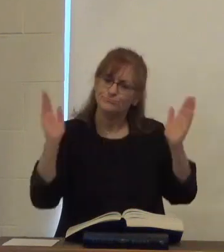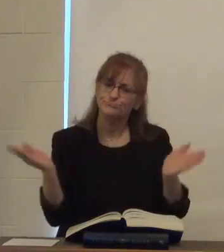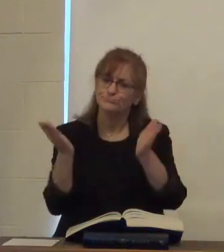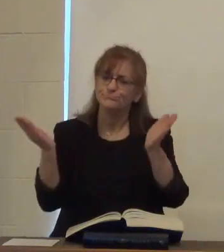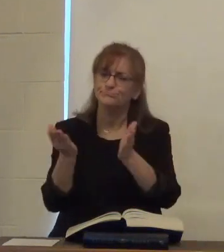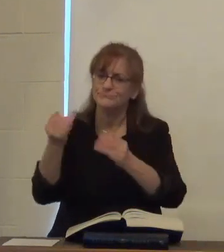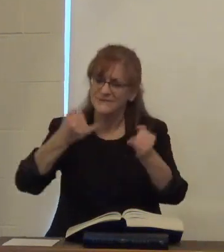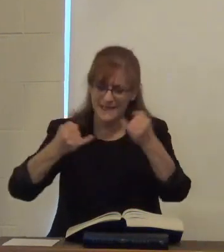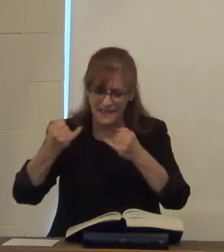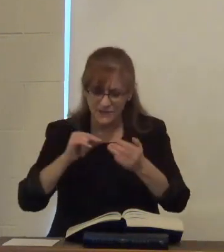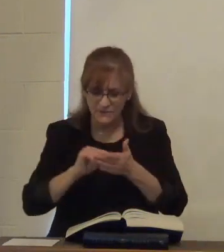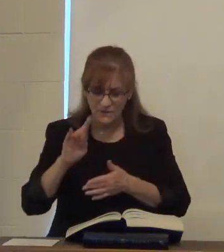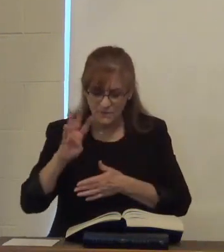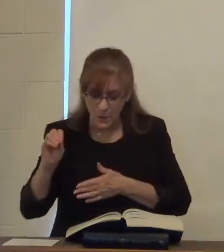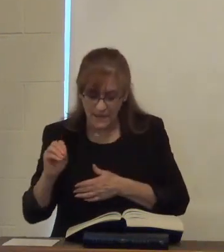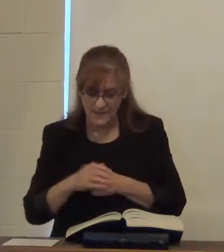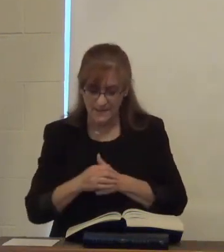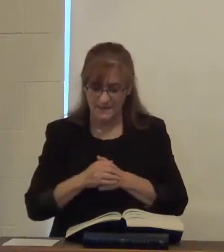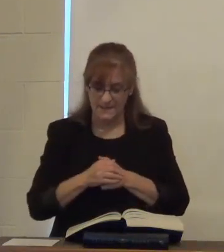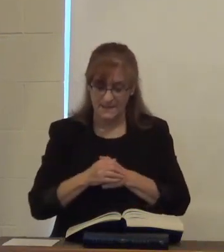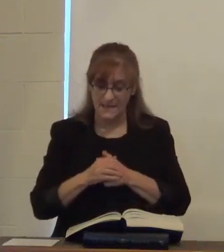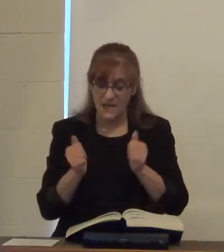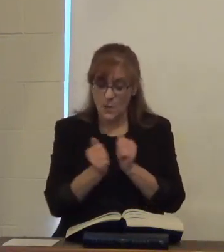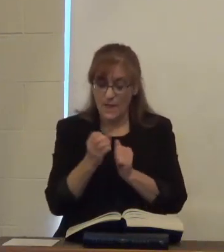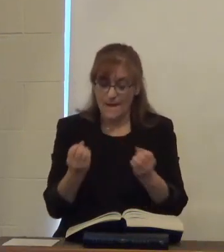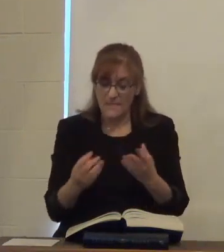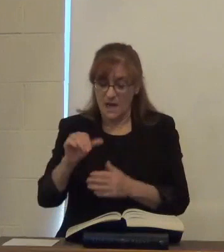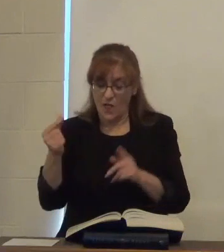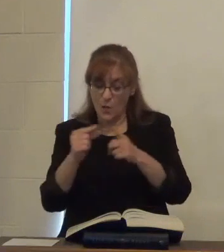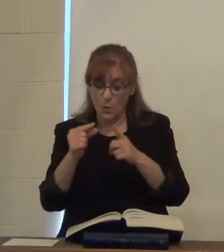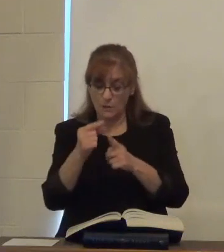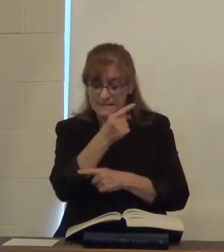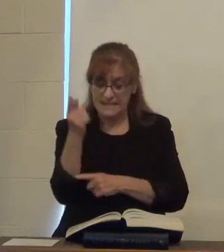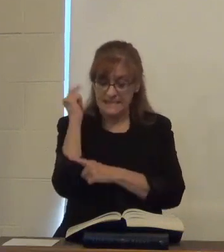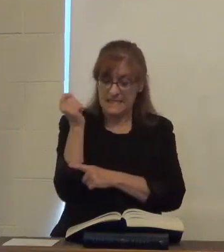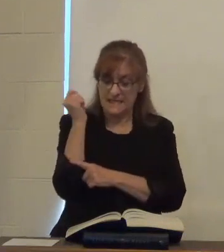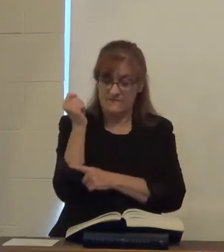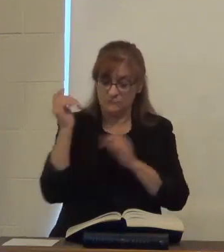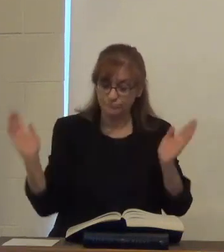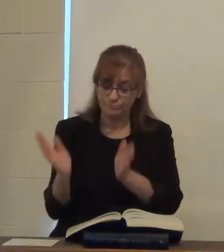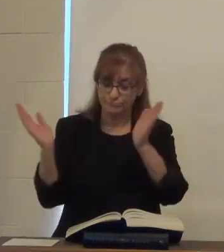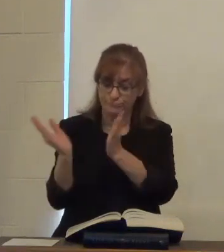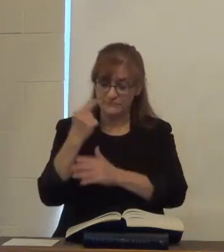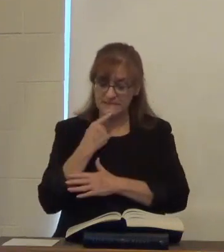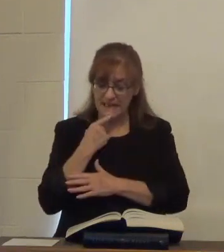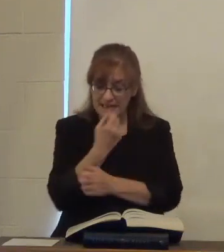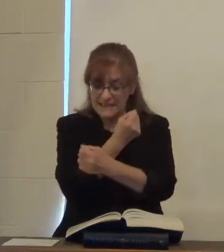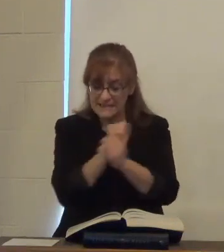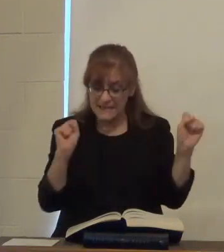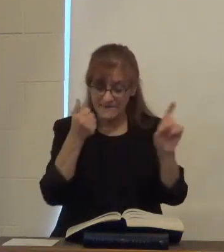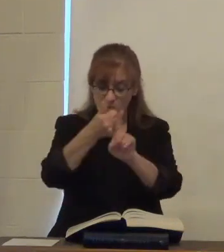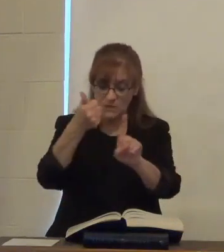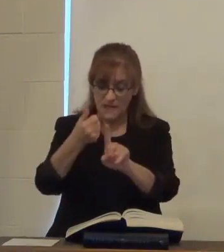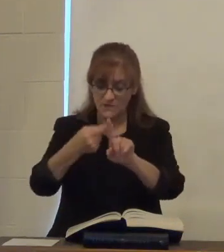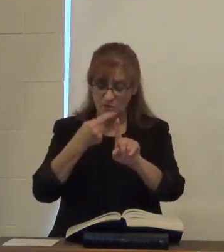invitation in verse 40. And with many other words did he testify and exhort, saying, save yourselves